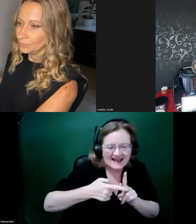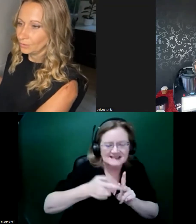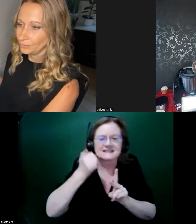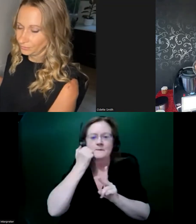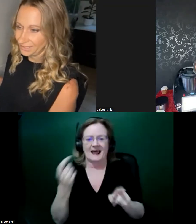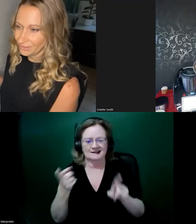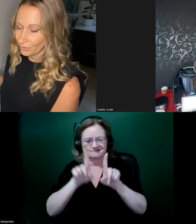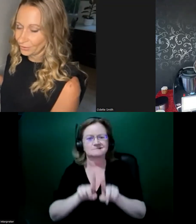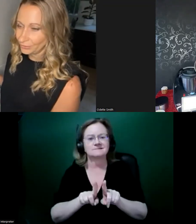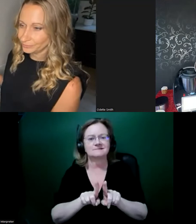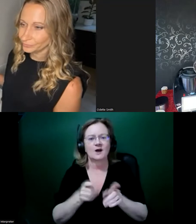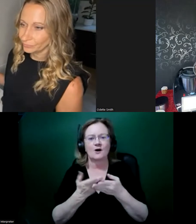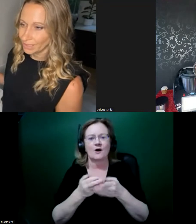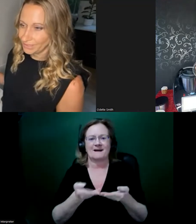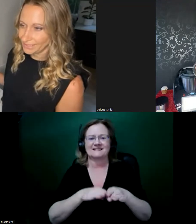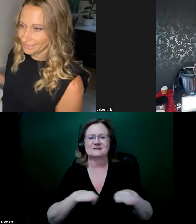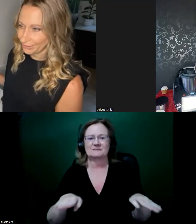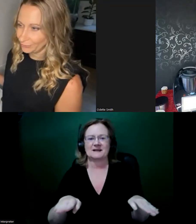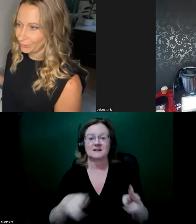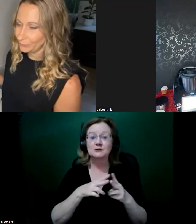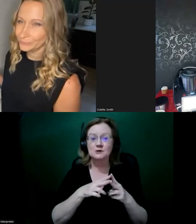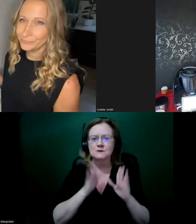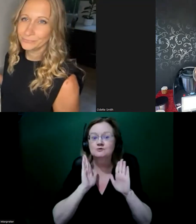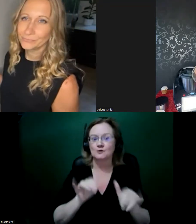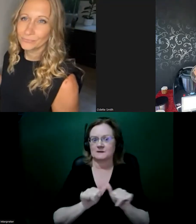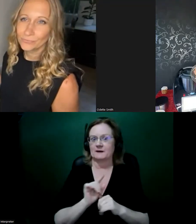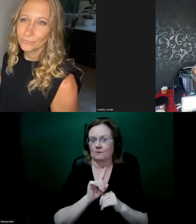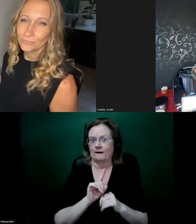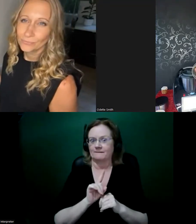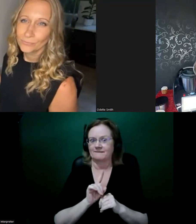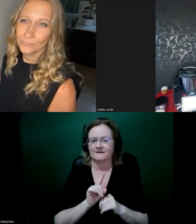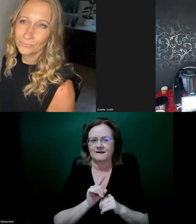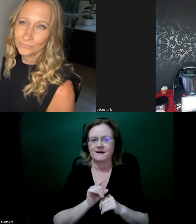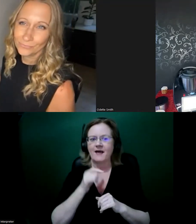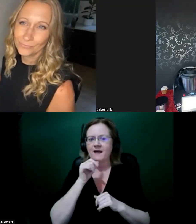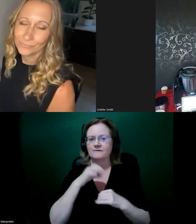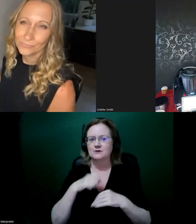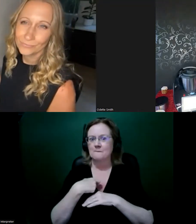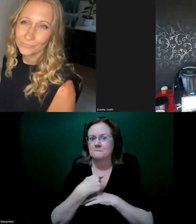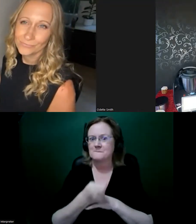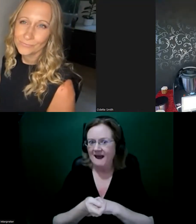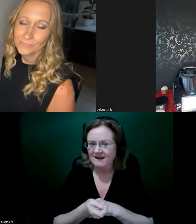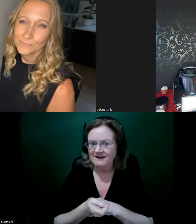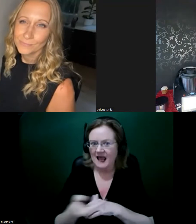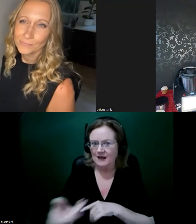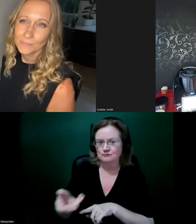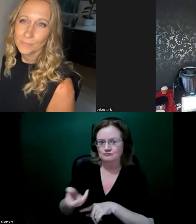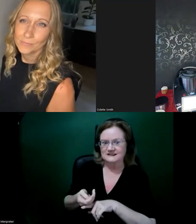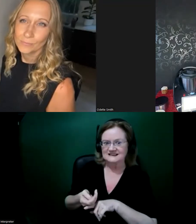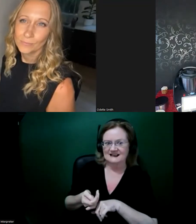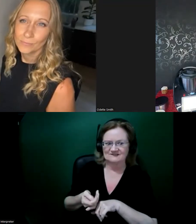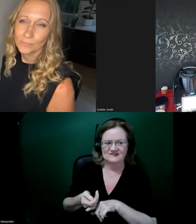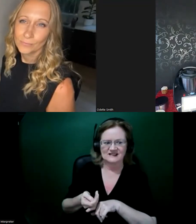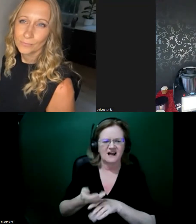to each other on my kitchen bench, because two's better than one, especially when you don't pay for them and you earn them. I really like it